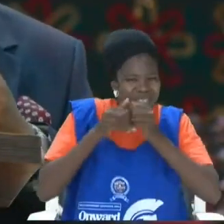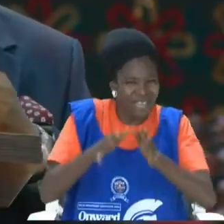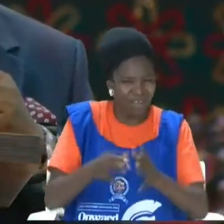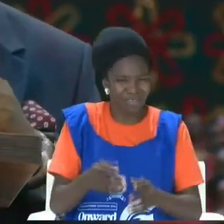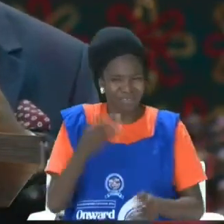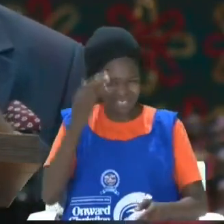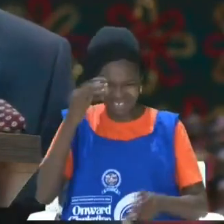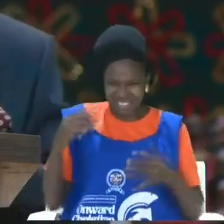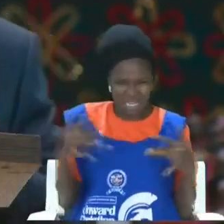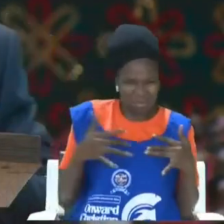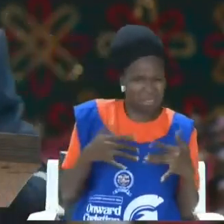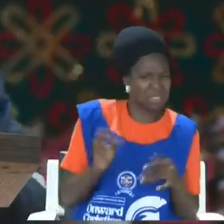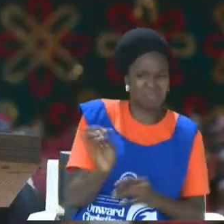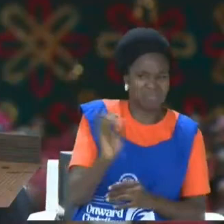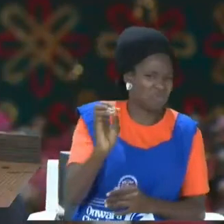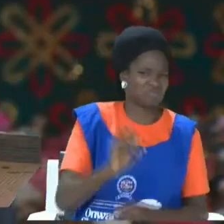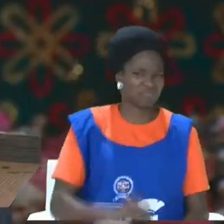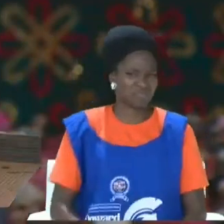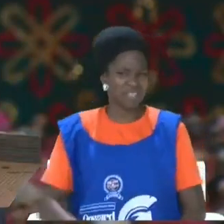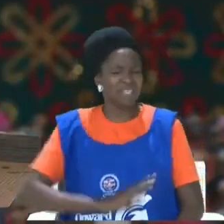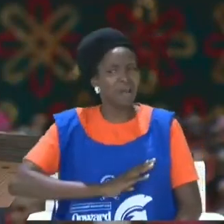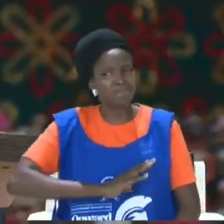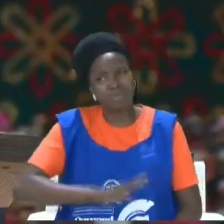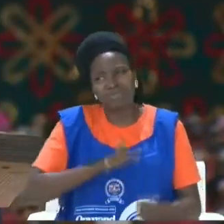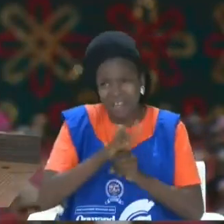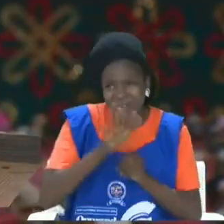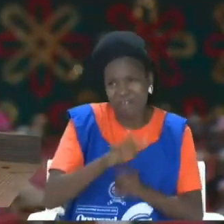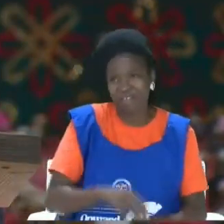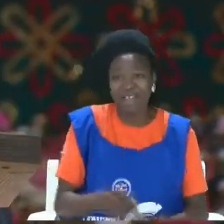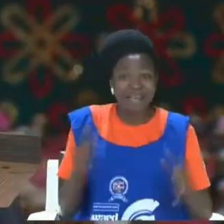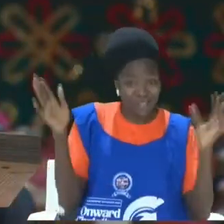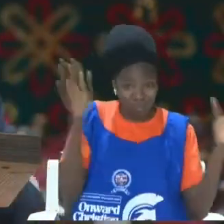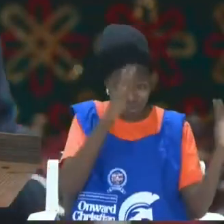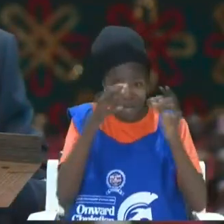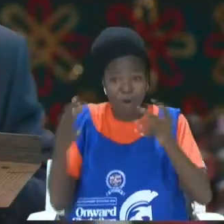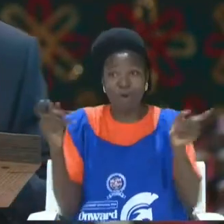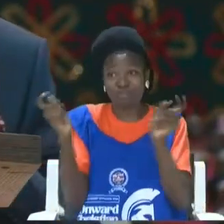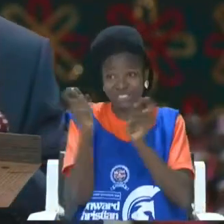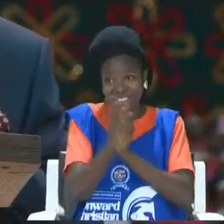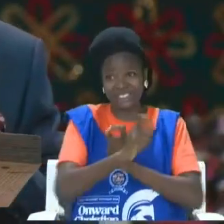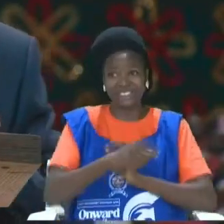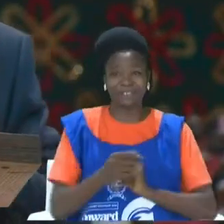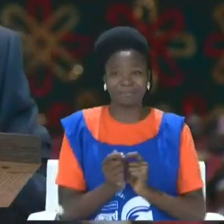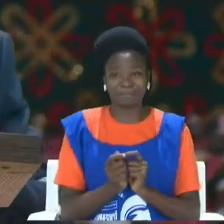the consequence was going to be. The wind of change.